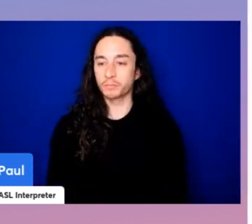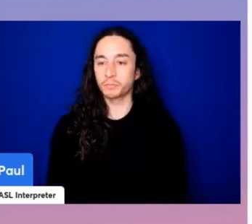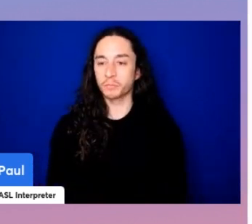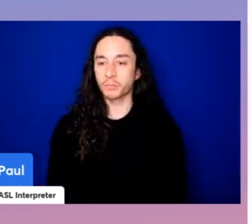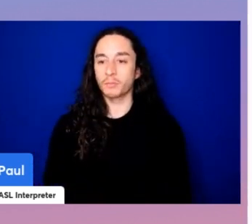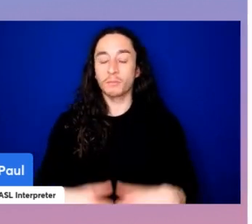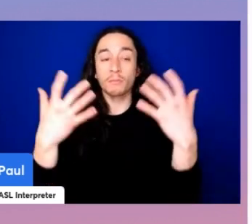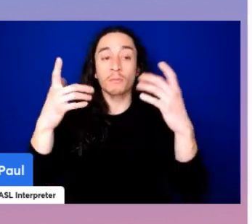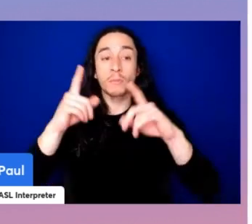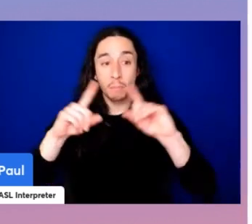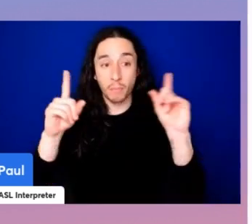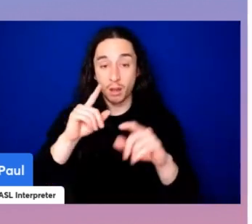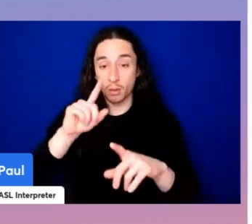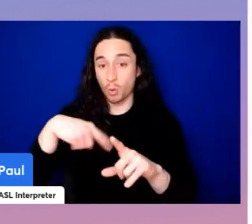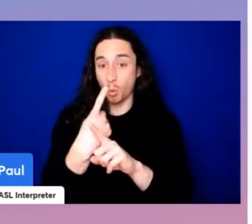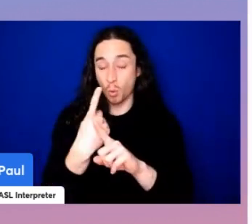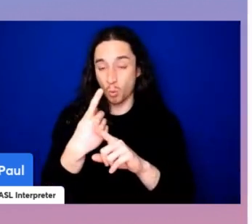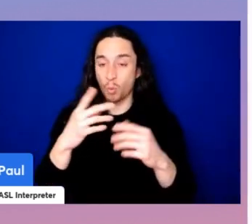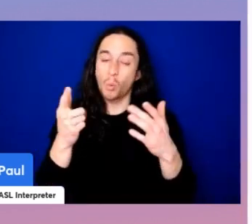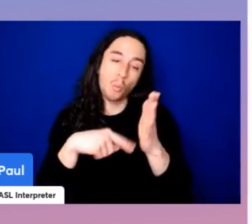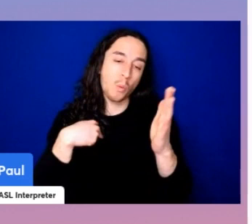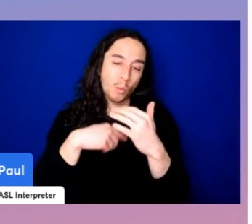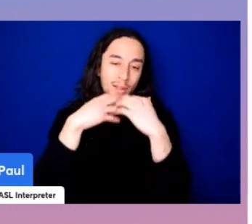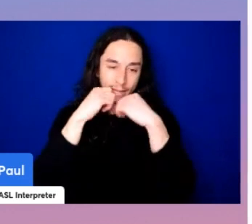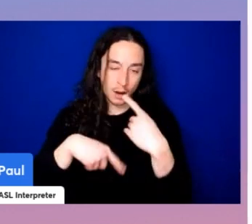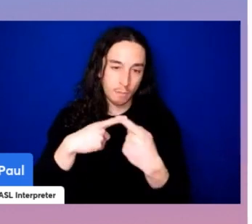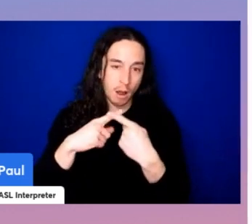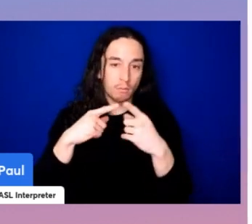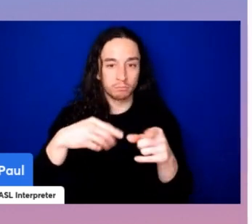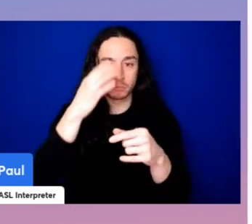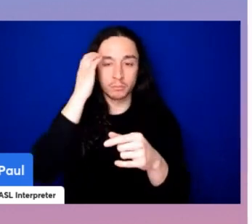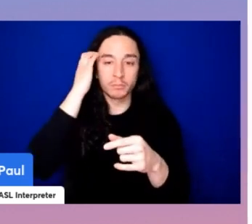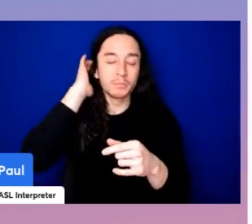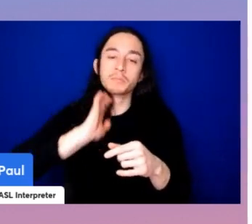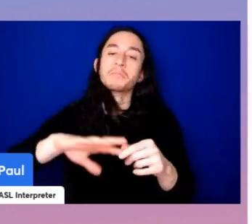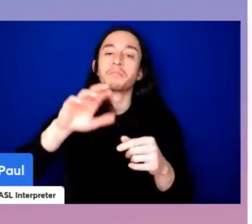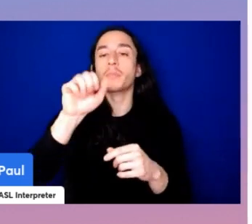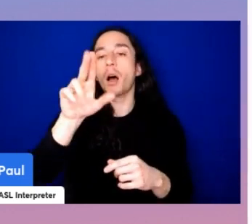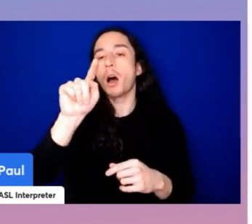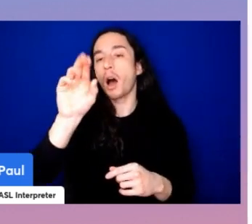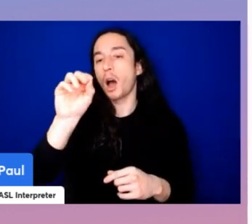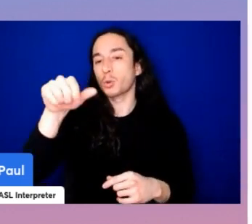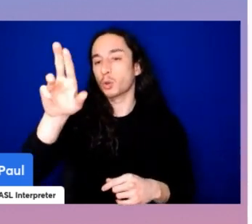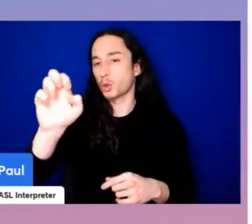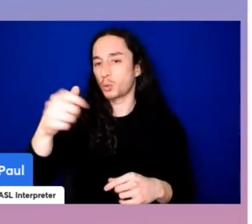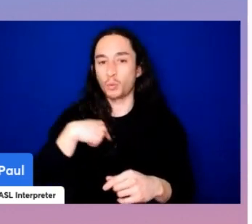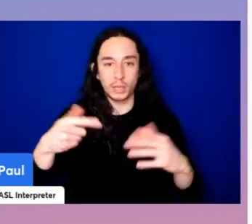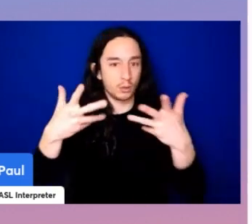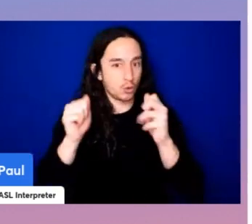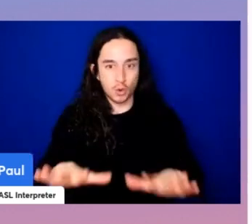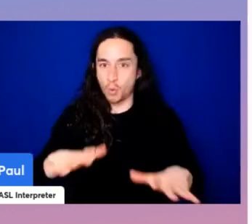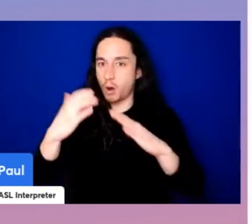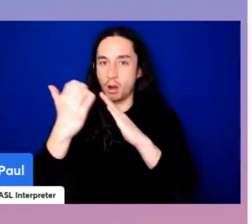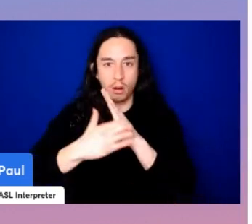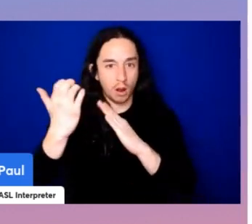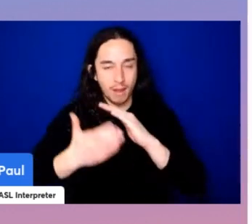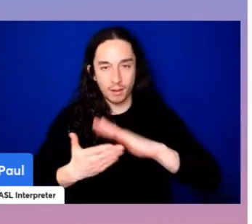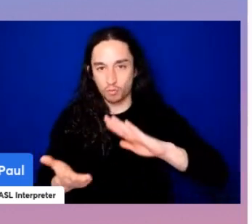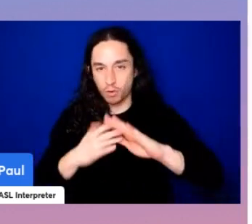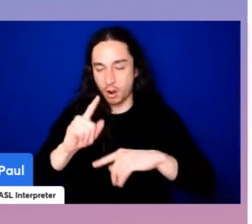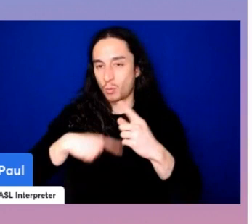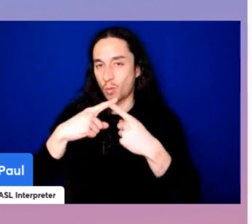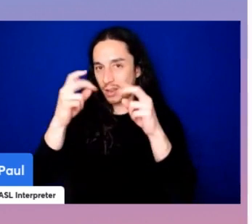But the only one that we care about for this example is auto queue. We don't want it to run automatically when the configuration is